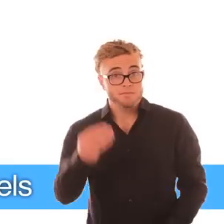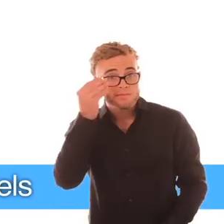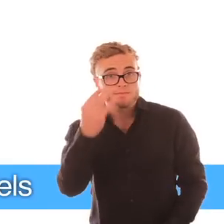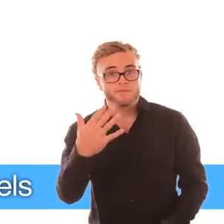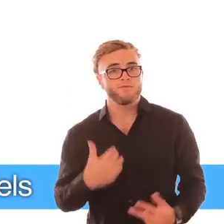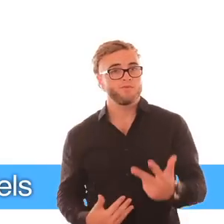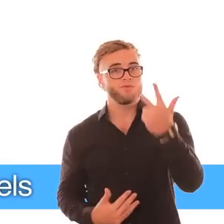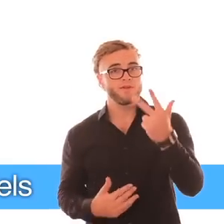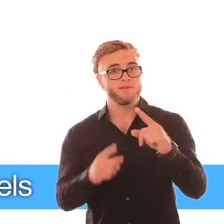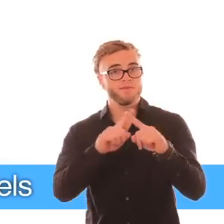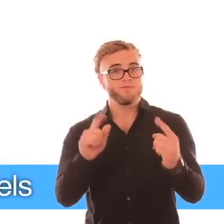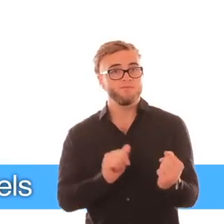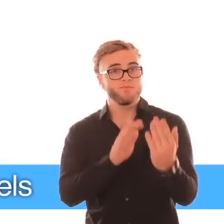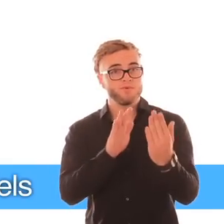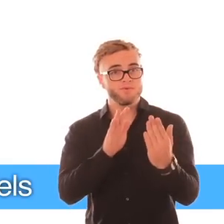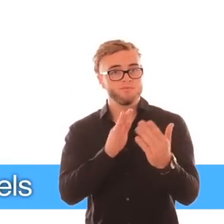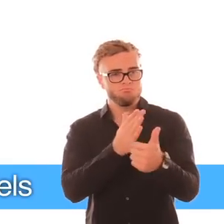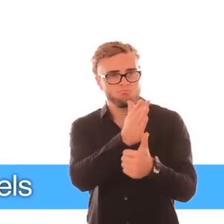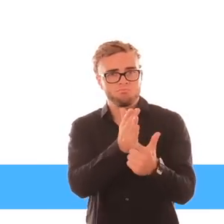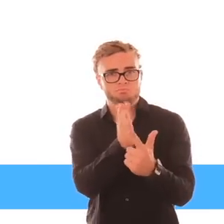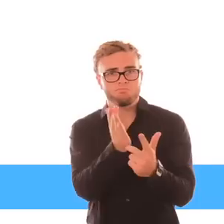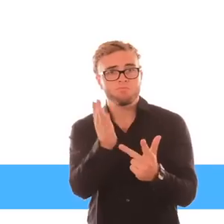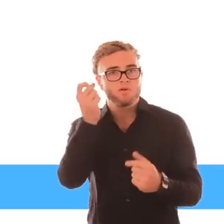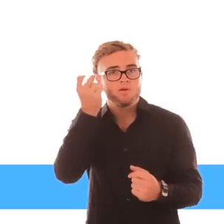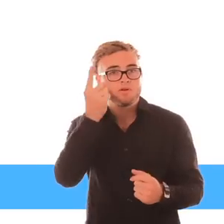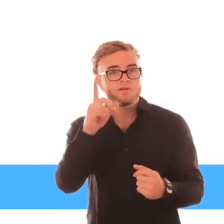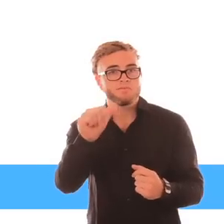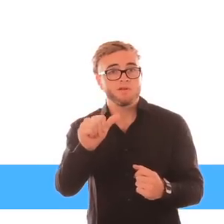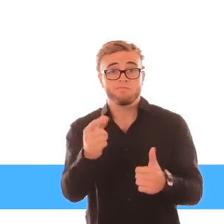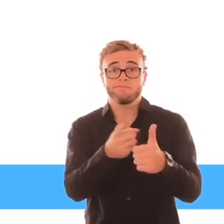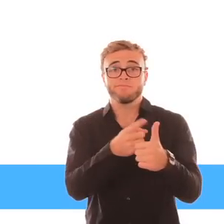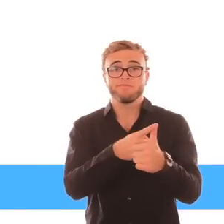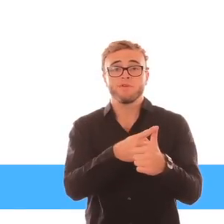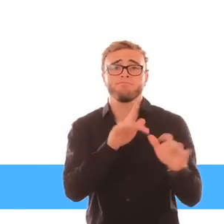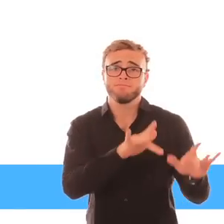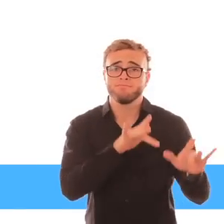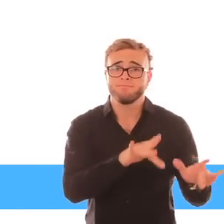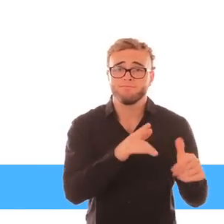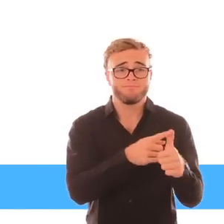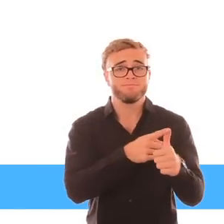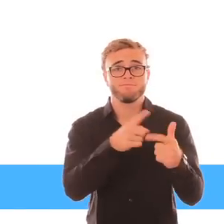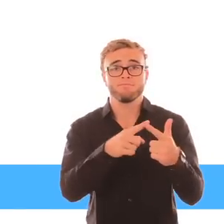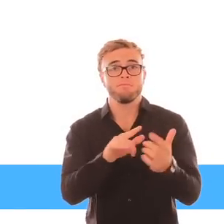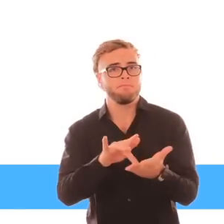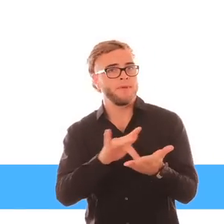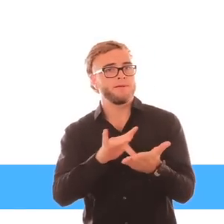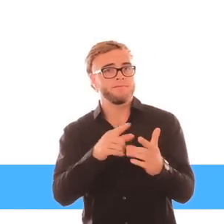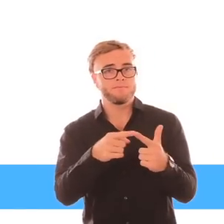There are 3 different approaches or models to understanding disability: the charity model, the medical